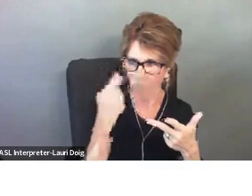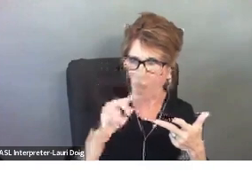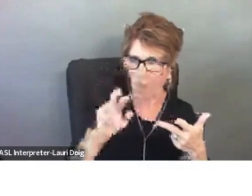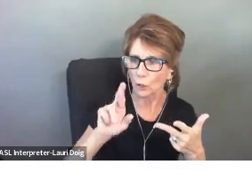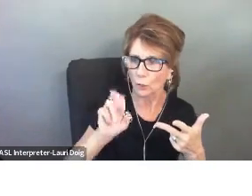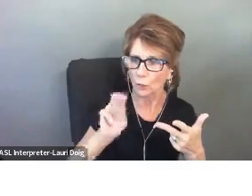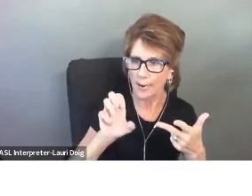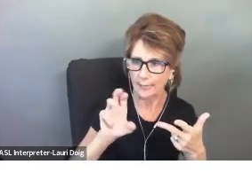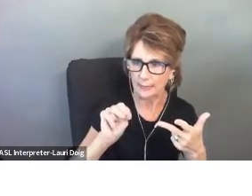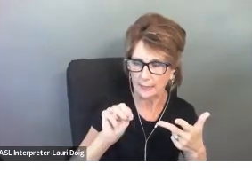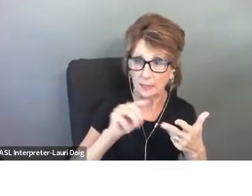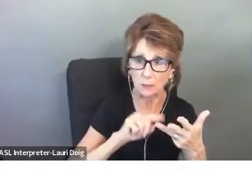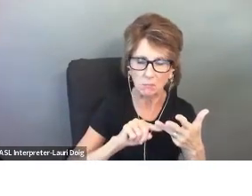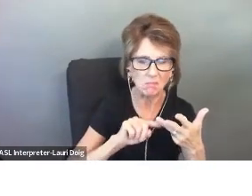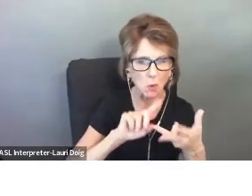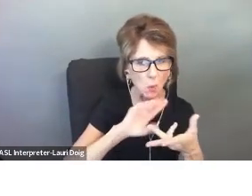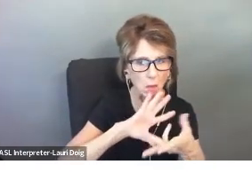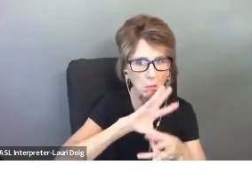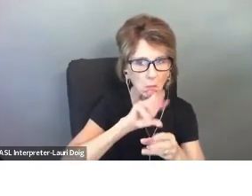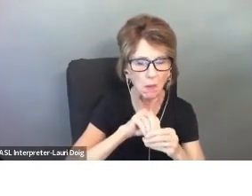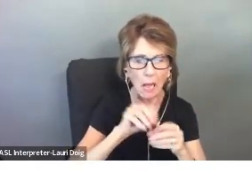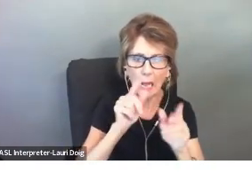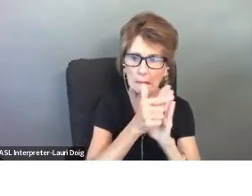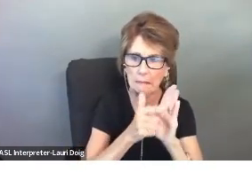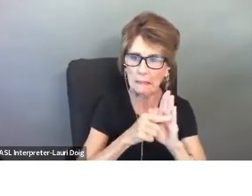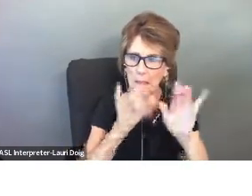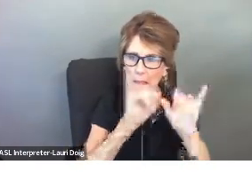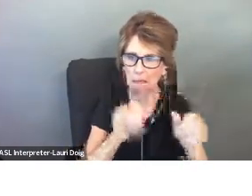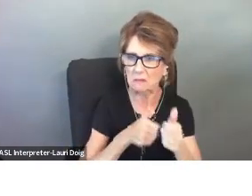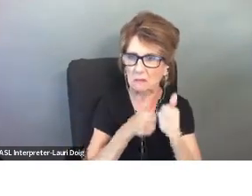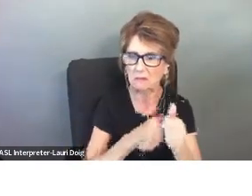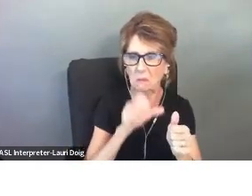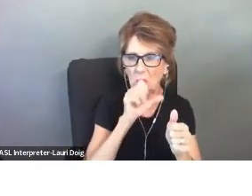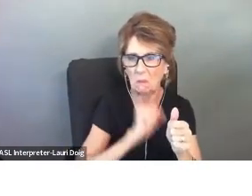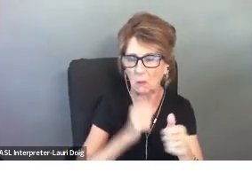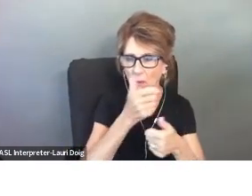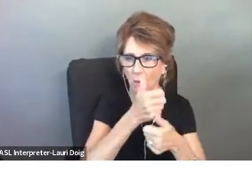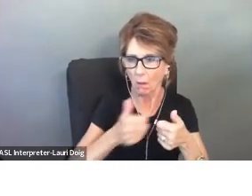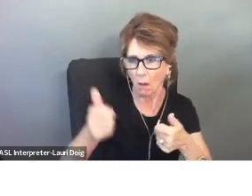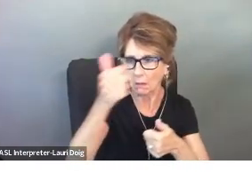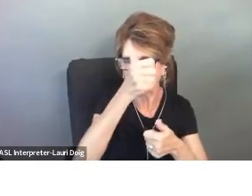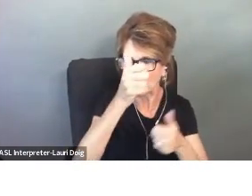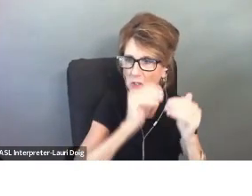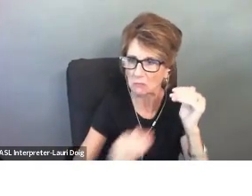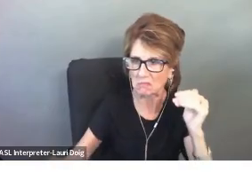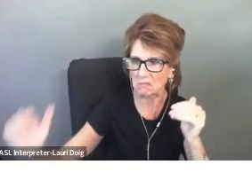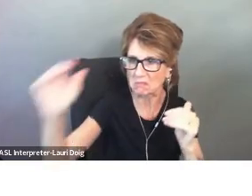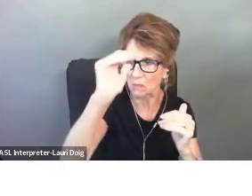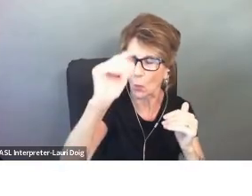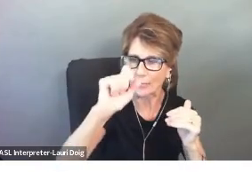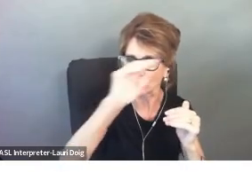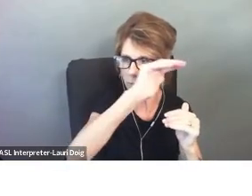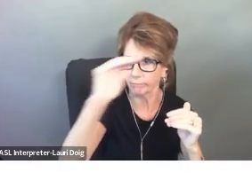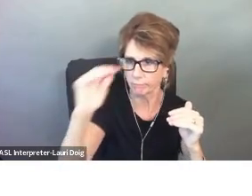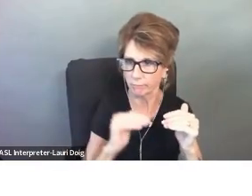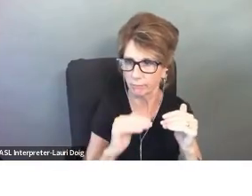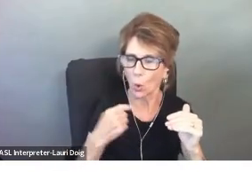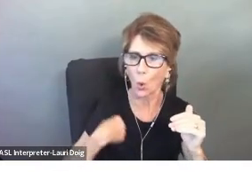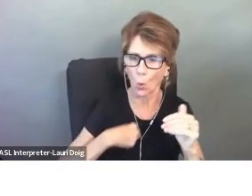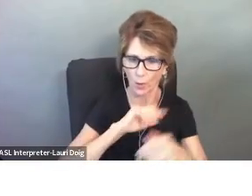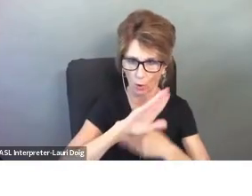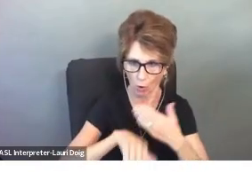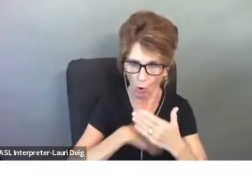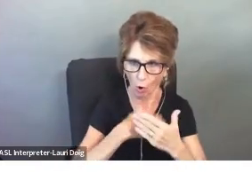built. We are all treaty people, and we commit to working in solidarity towards truth and reconciliation. We